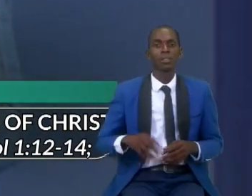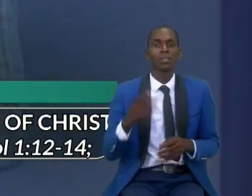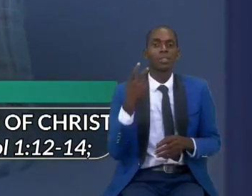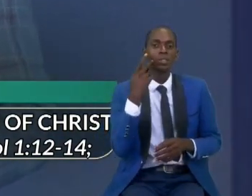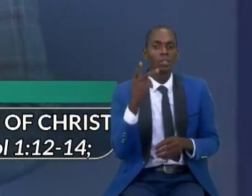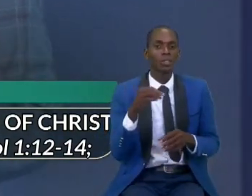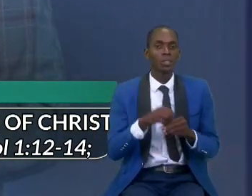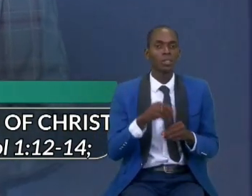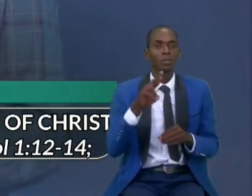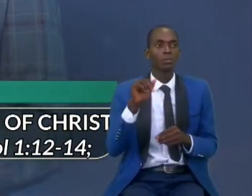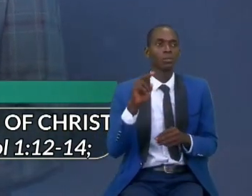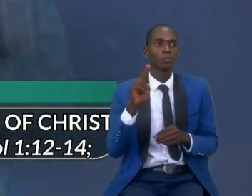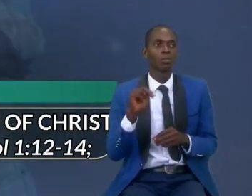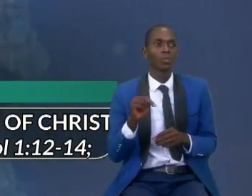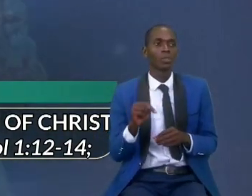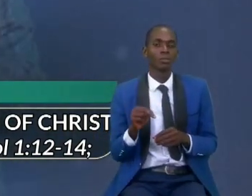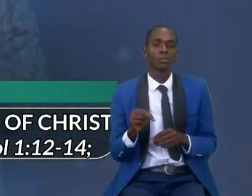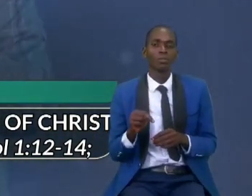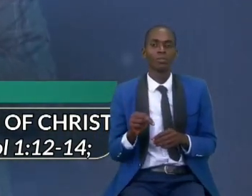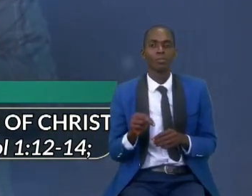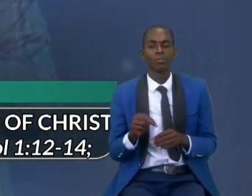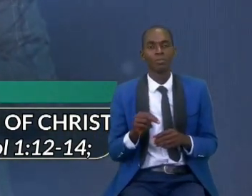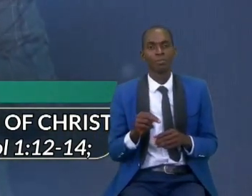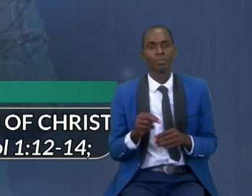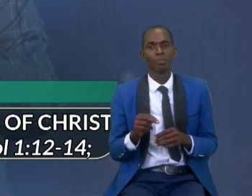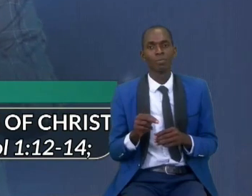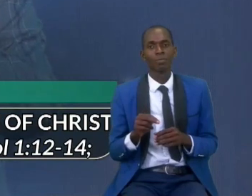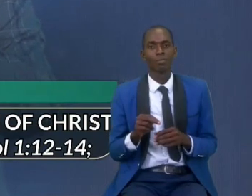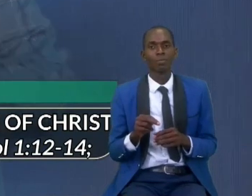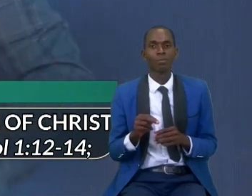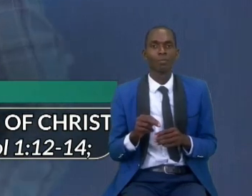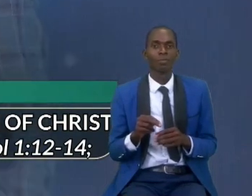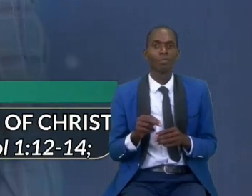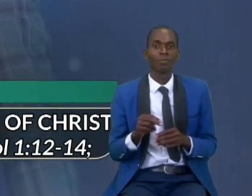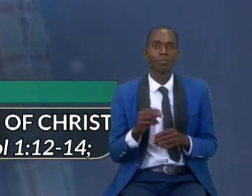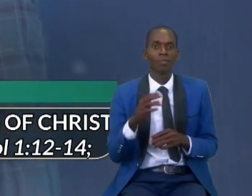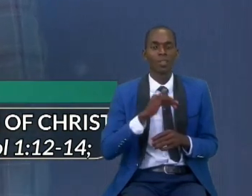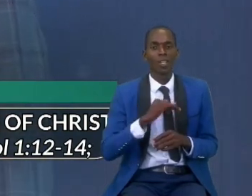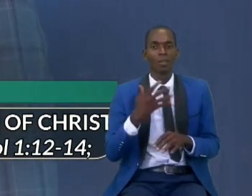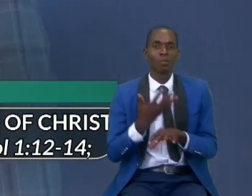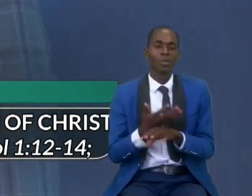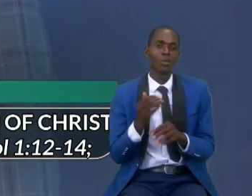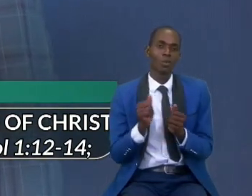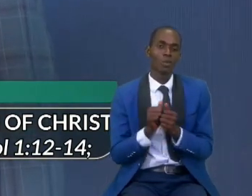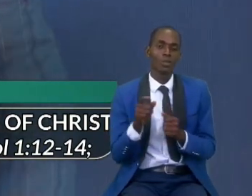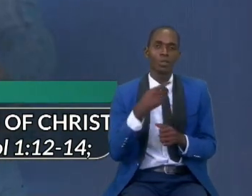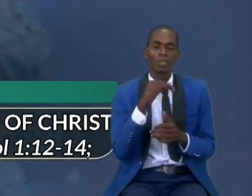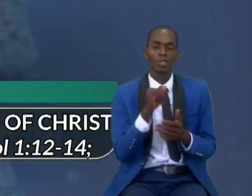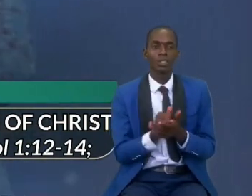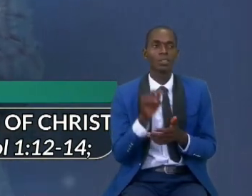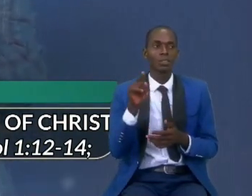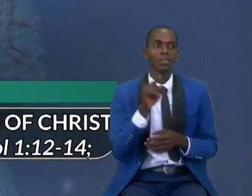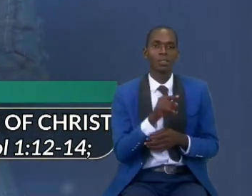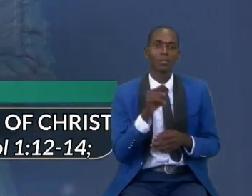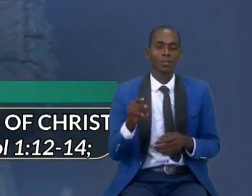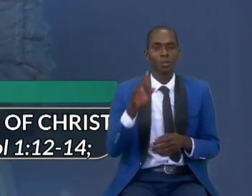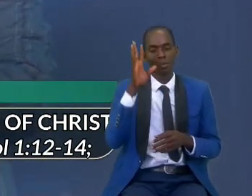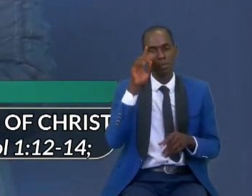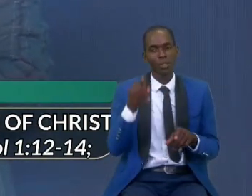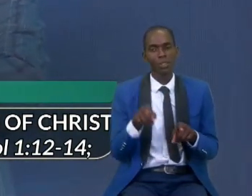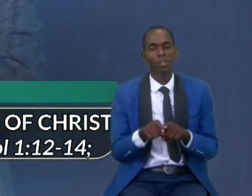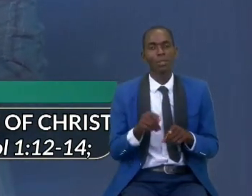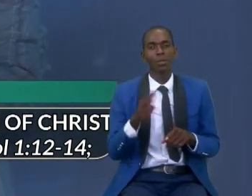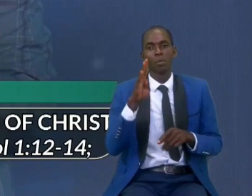you, I plead with you. And it says, therefore, brethren, by the mercies of God, that ye